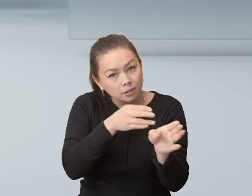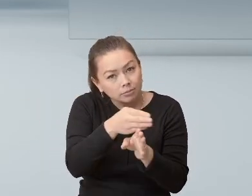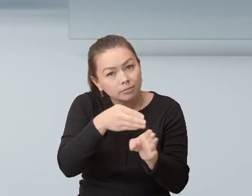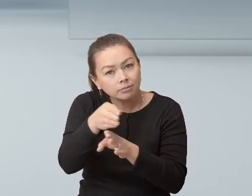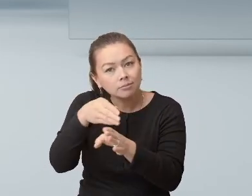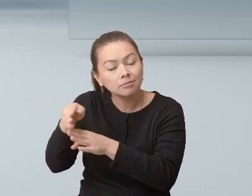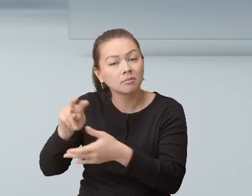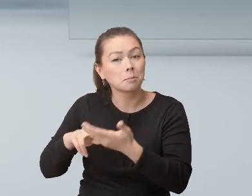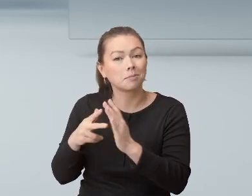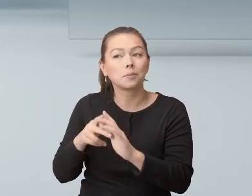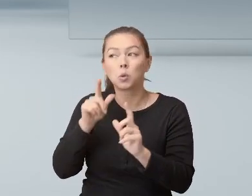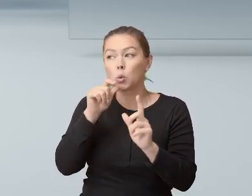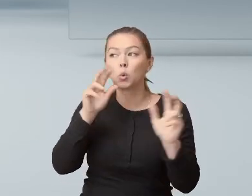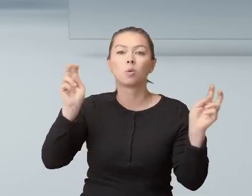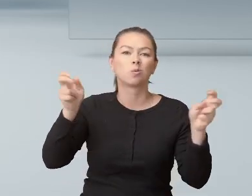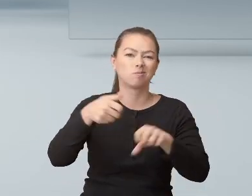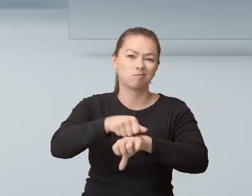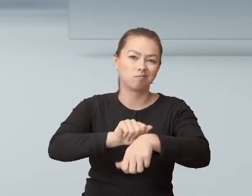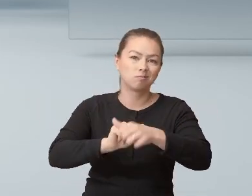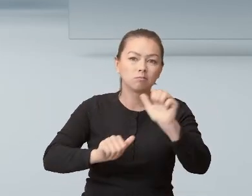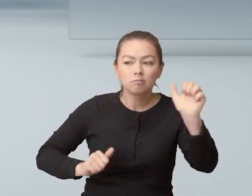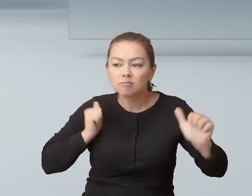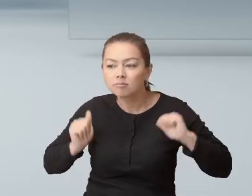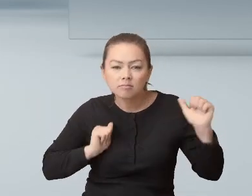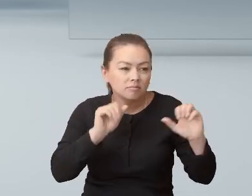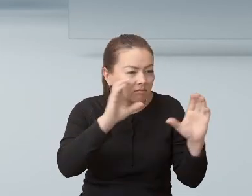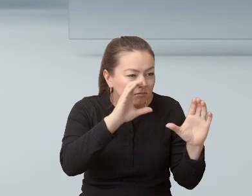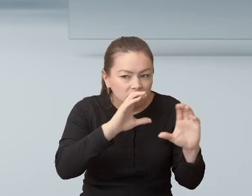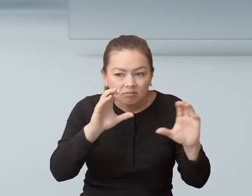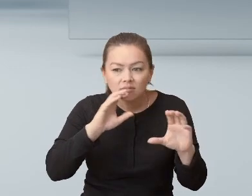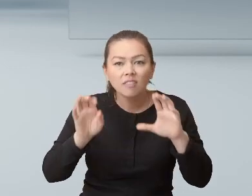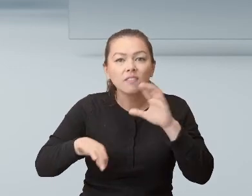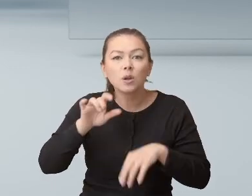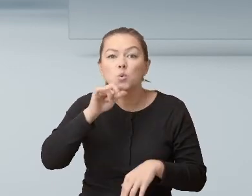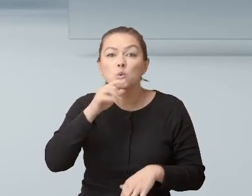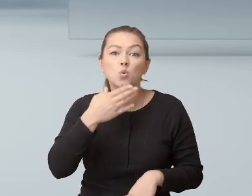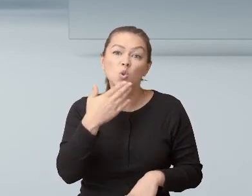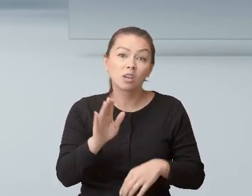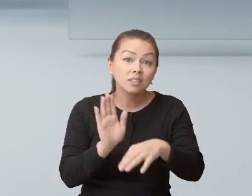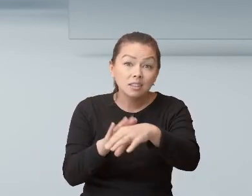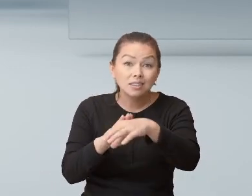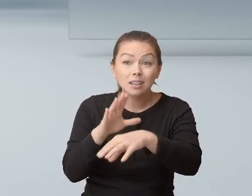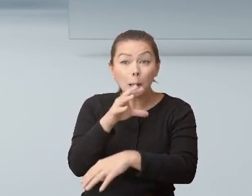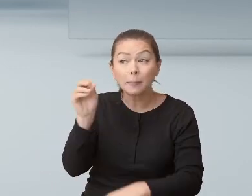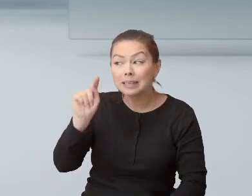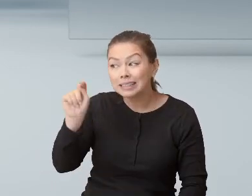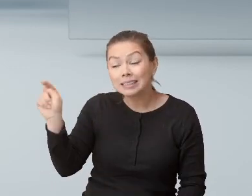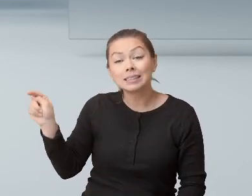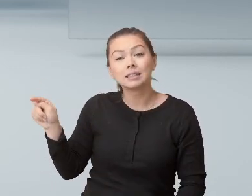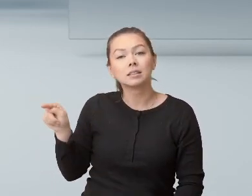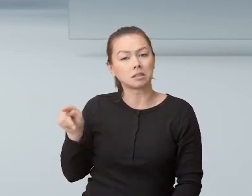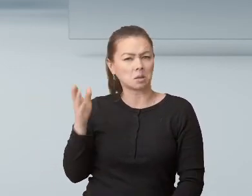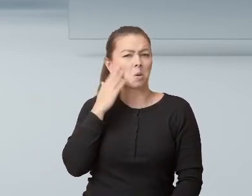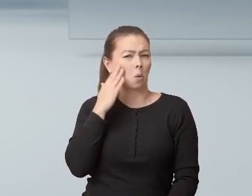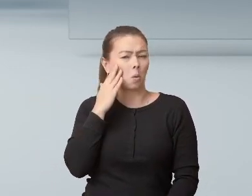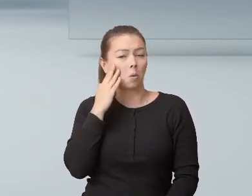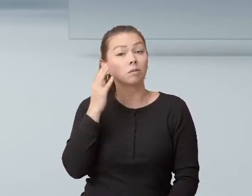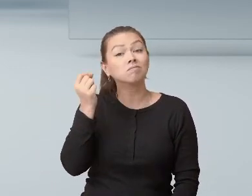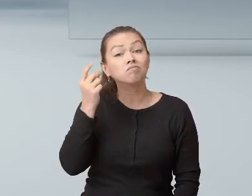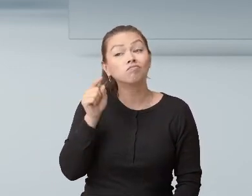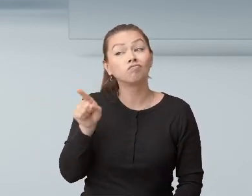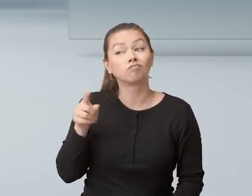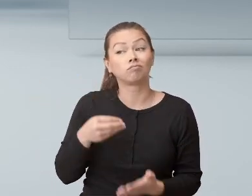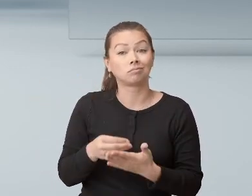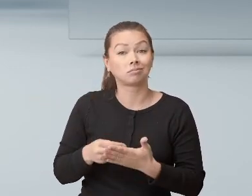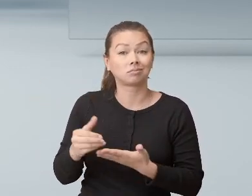to find out who the good consulting companies are. And their reputation is based, they make their money and their